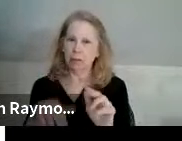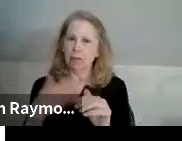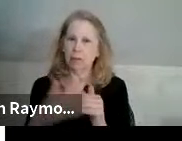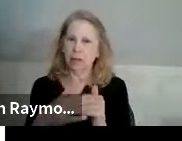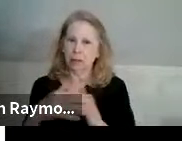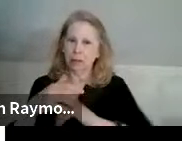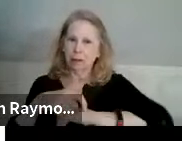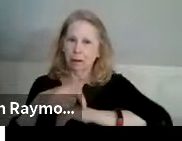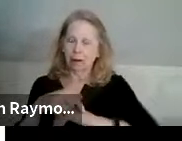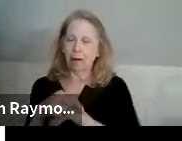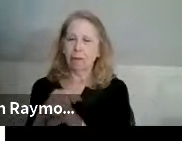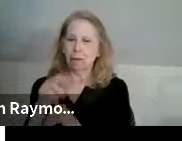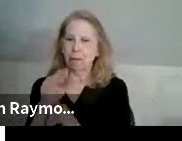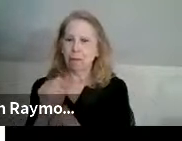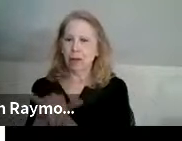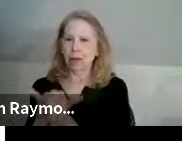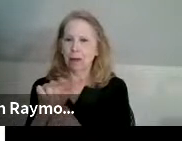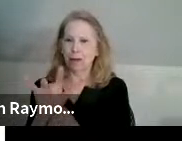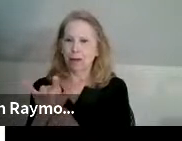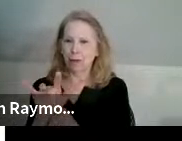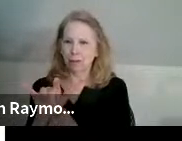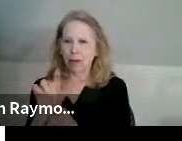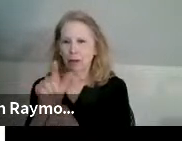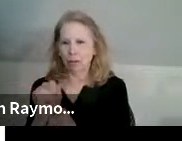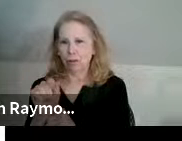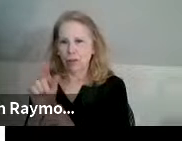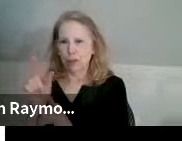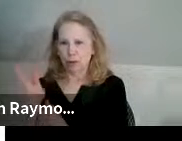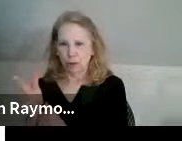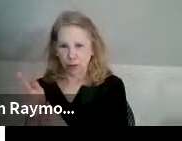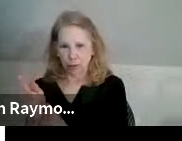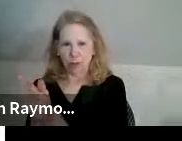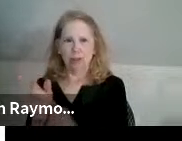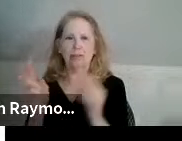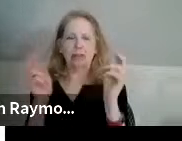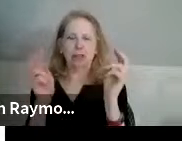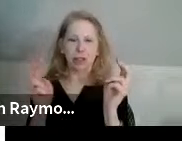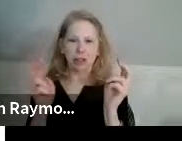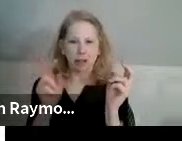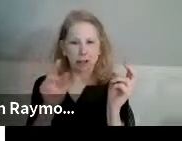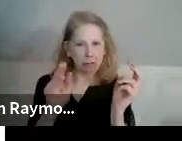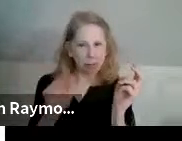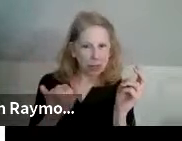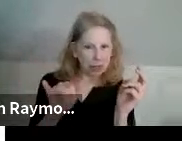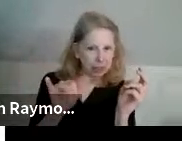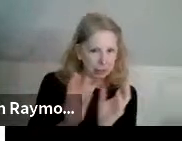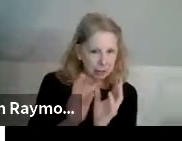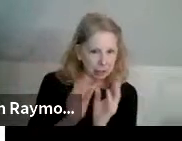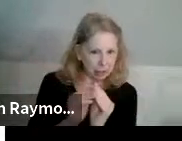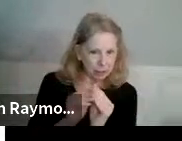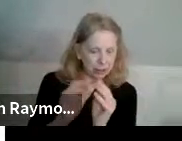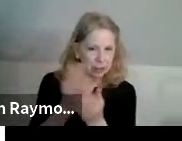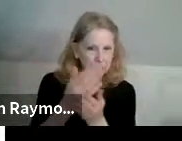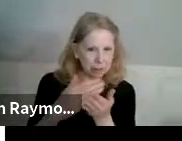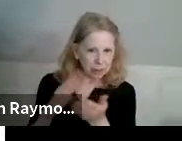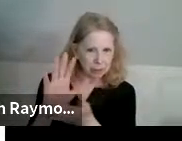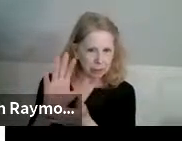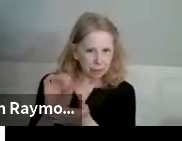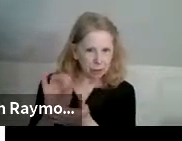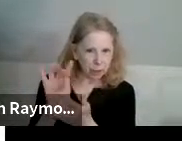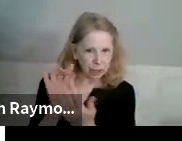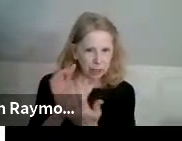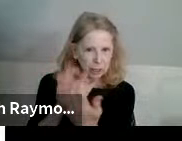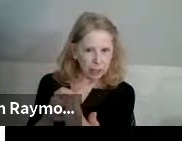May 25th, 2021. The title of May's session is Section 508